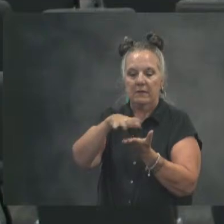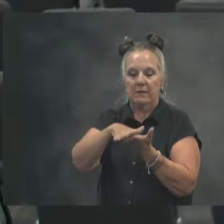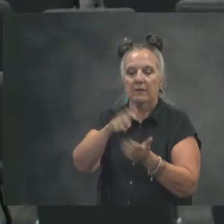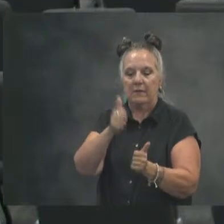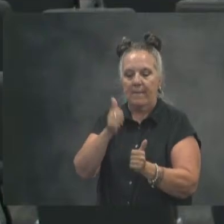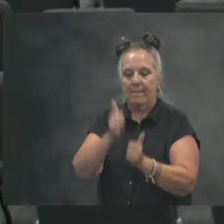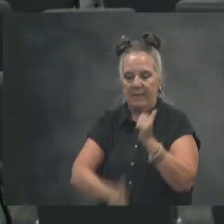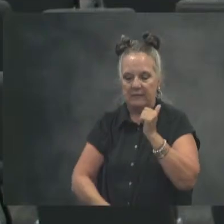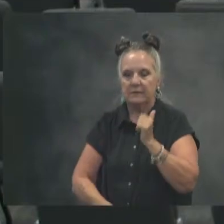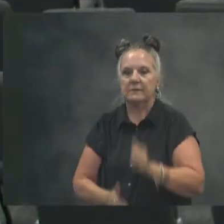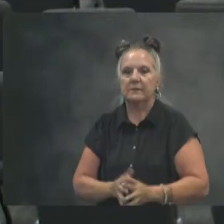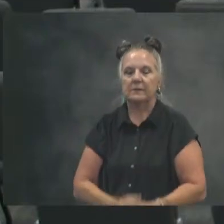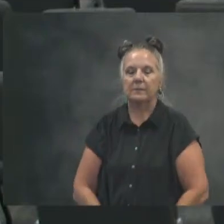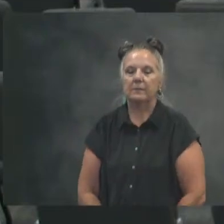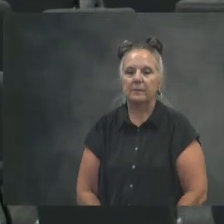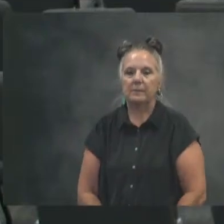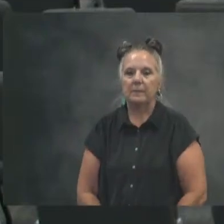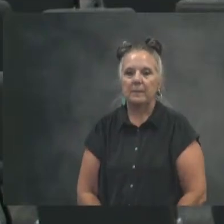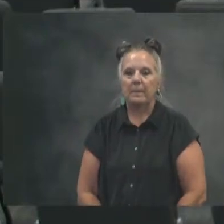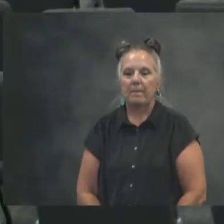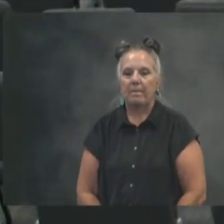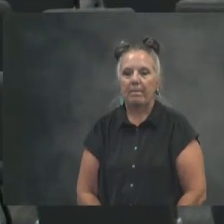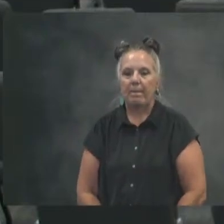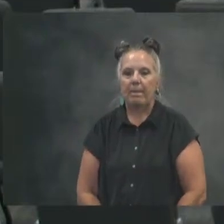vote, and student member concurs.